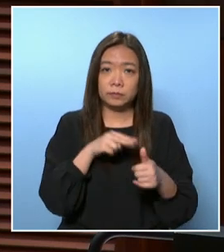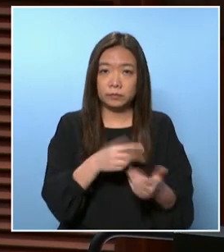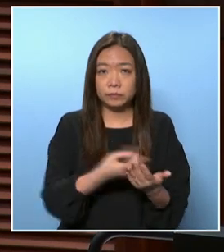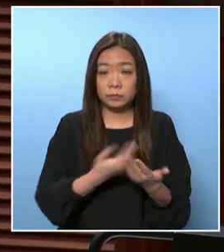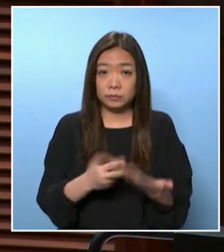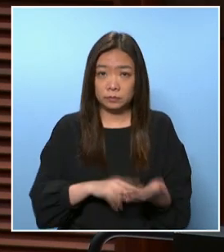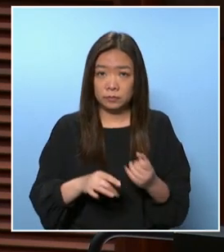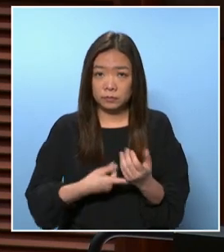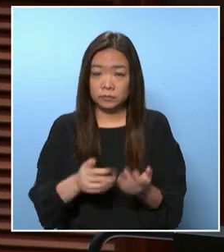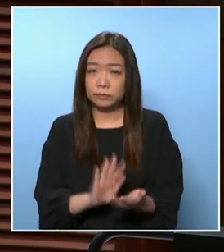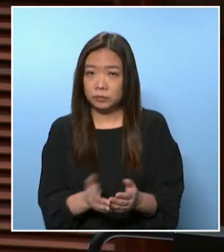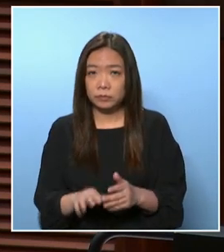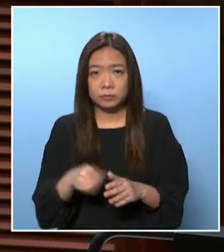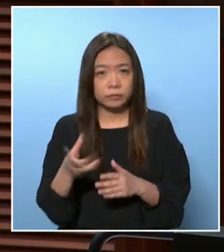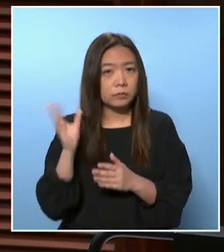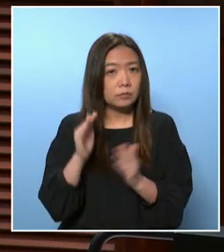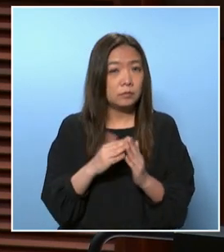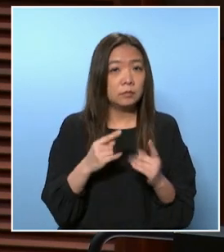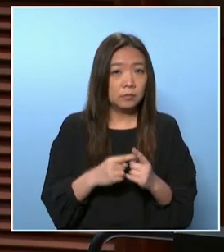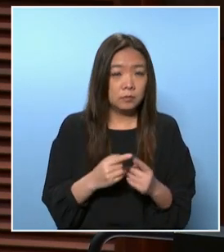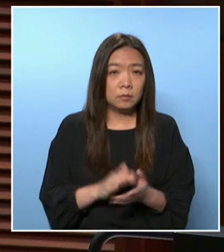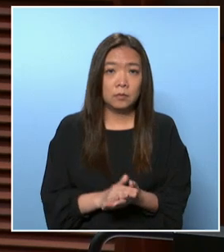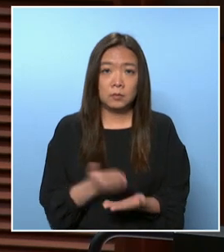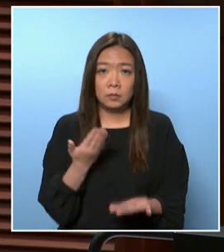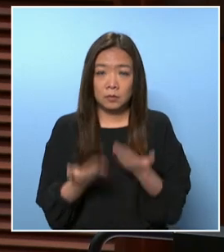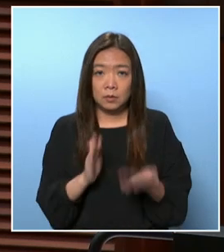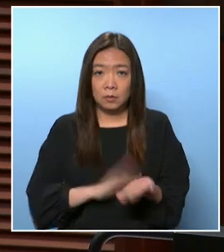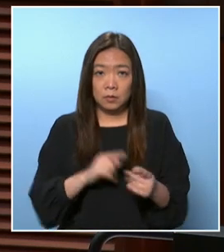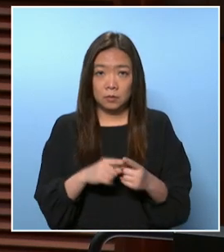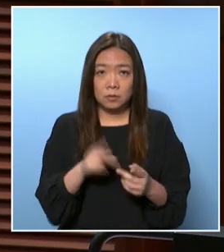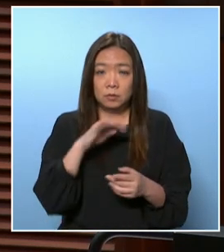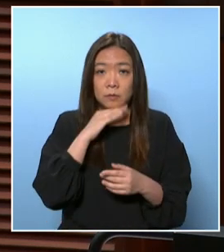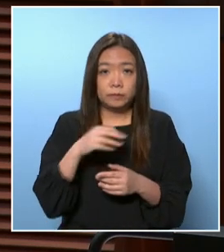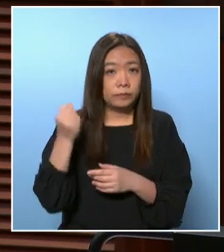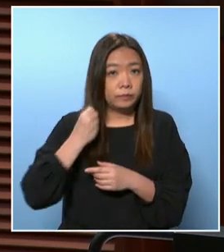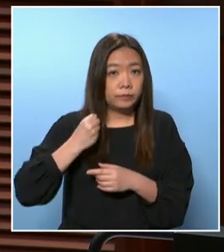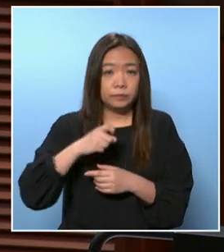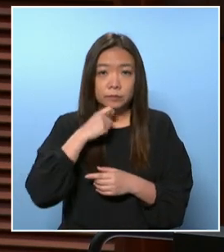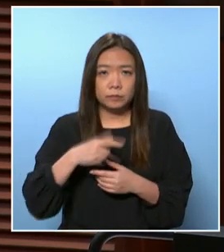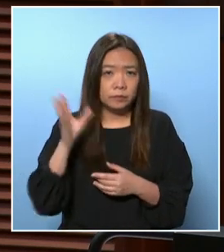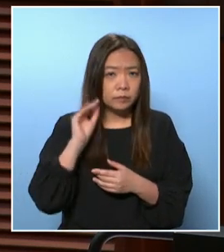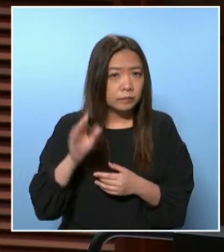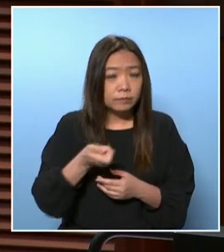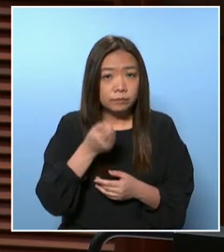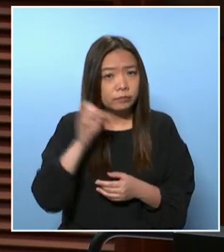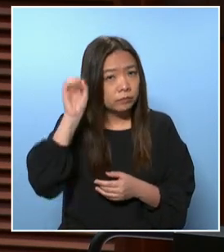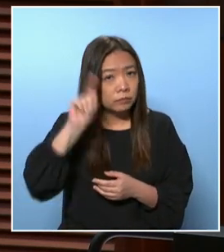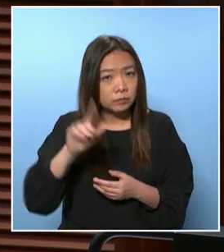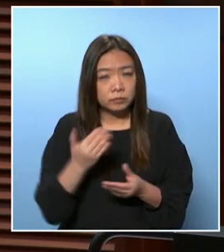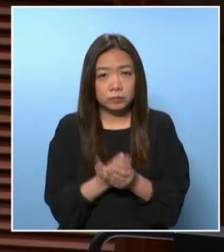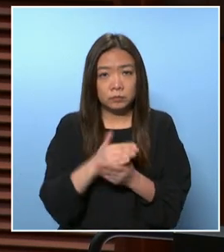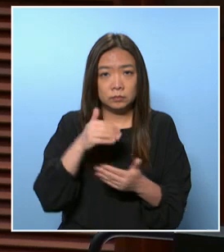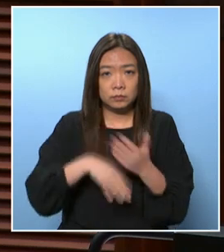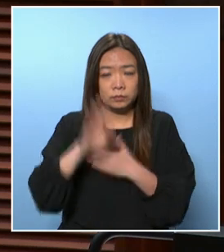not suggesting that you have to legislate for this, but I think you have to listen to the views of the family members